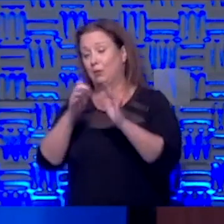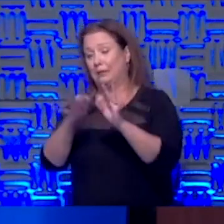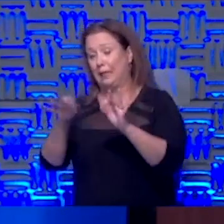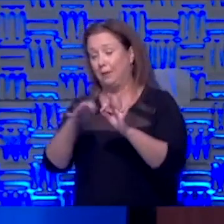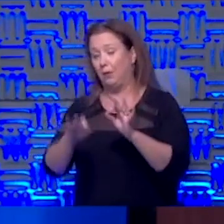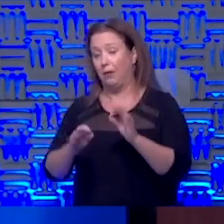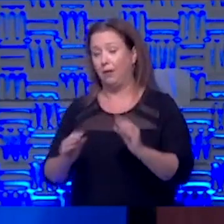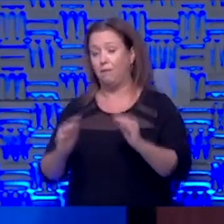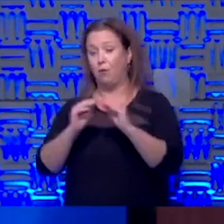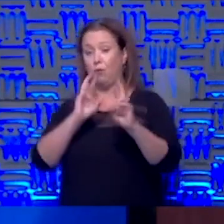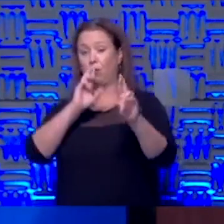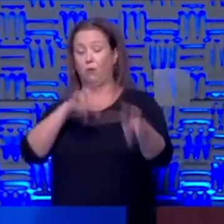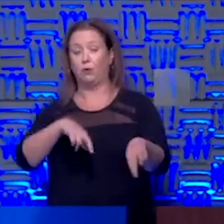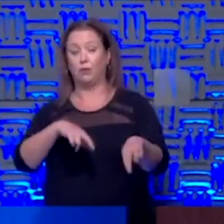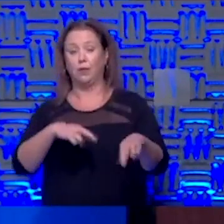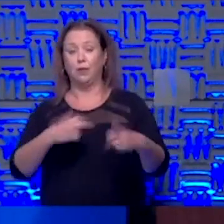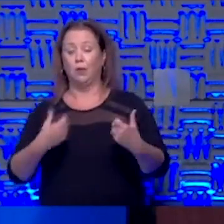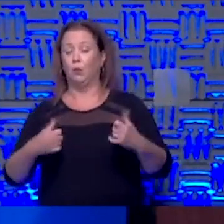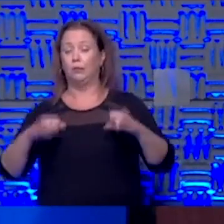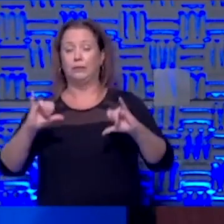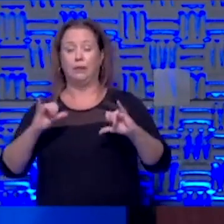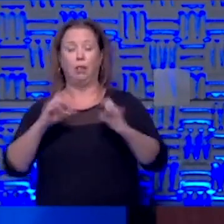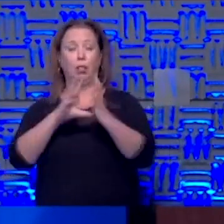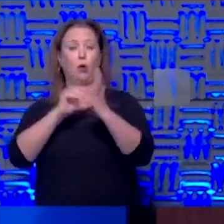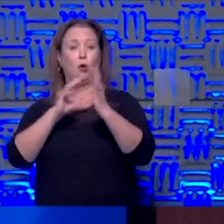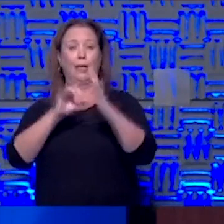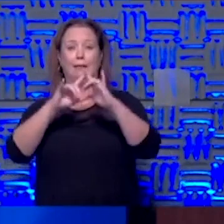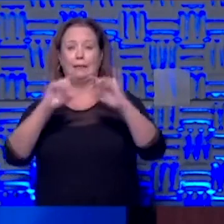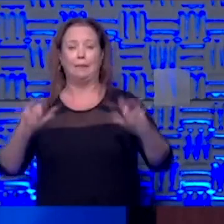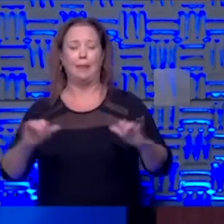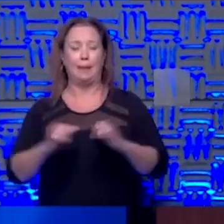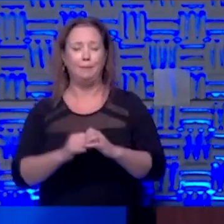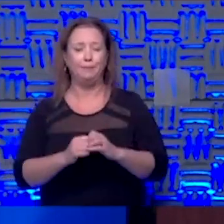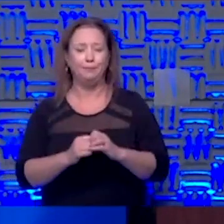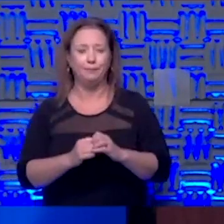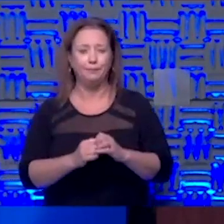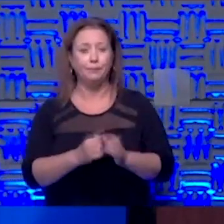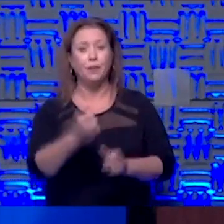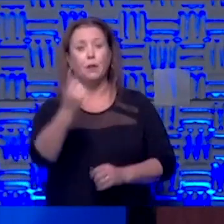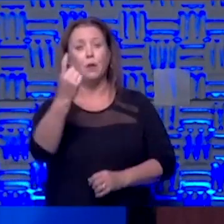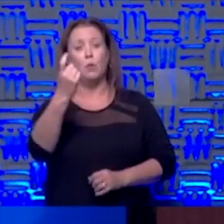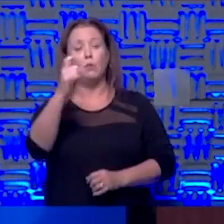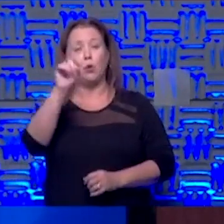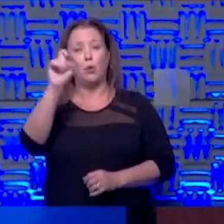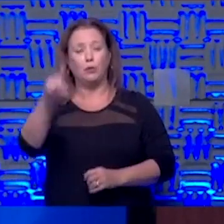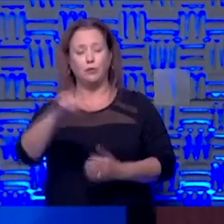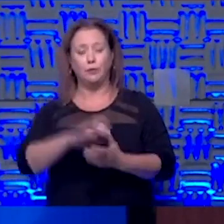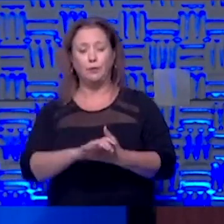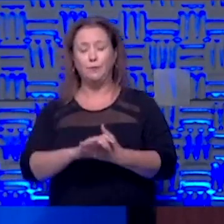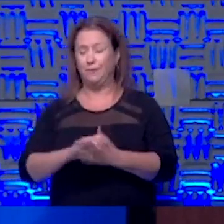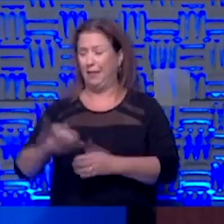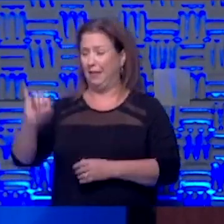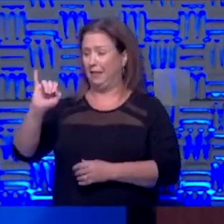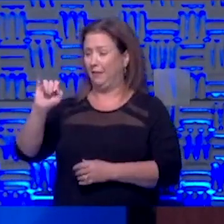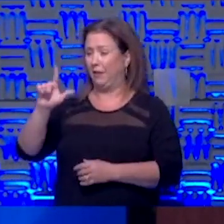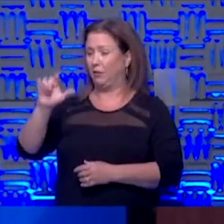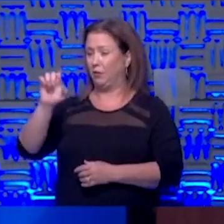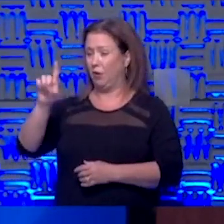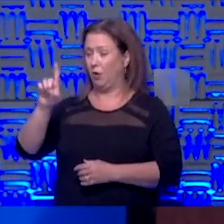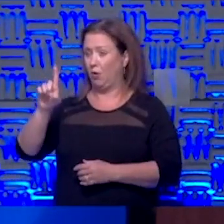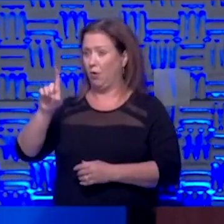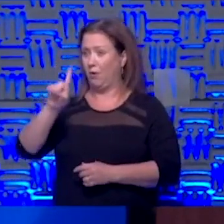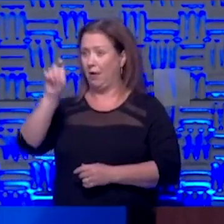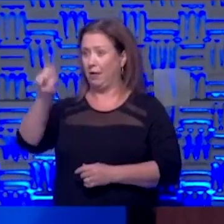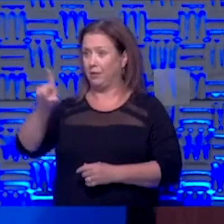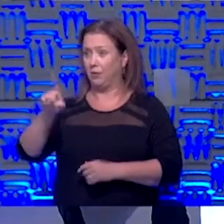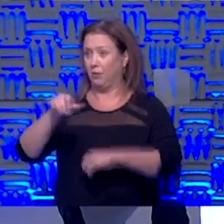more parts on it, we're still building the airplane while we fly it. Time for one more question. Corey wants to know, with the current infection load, are you still going to send your kids to